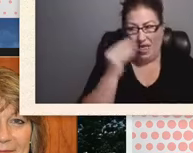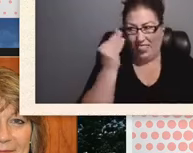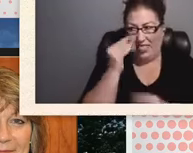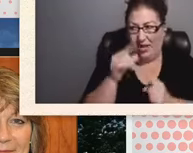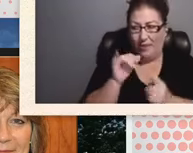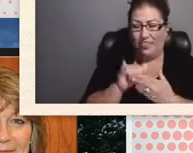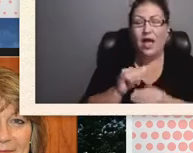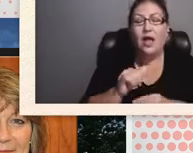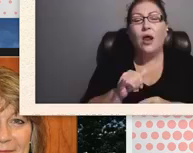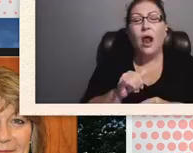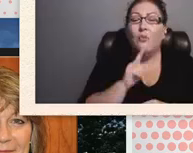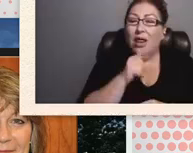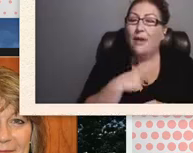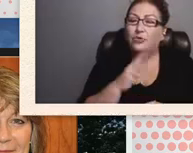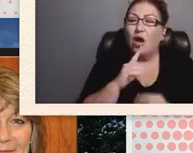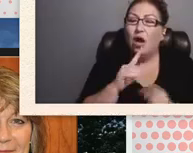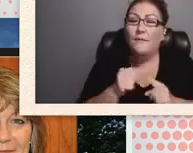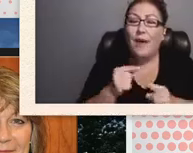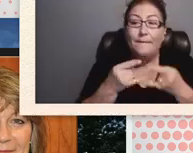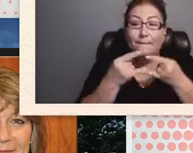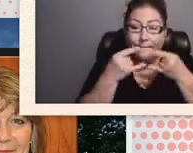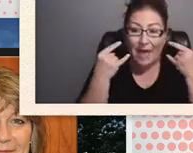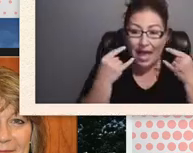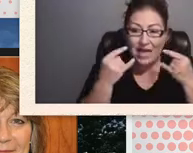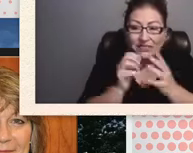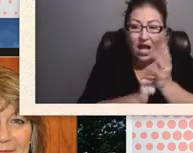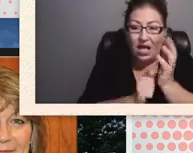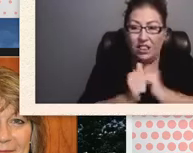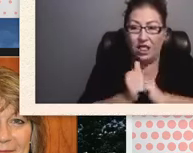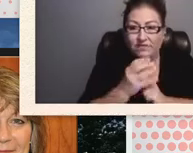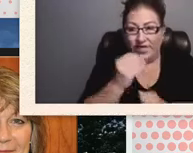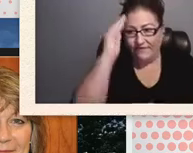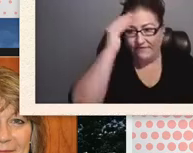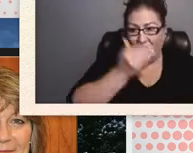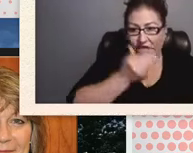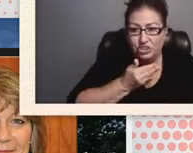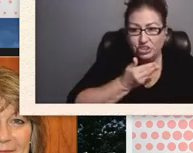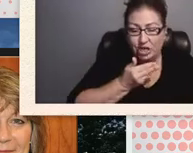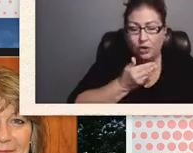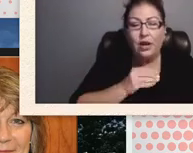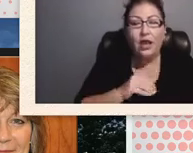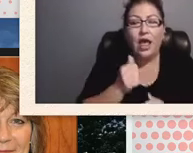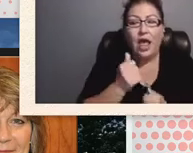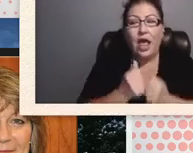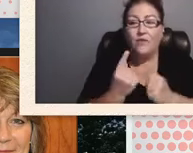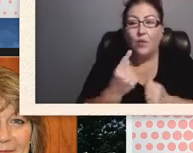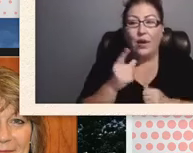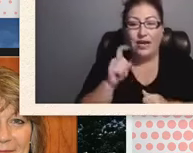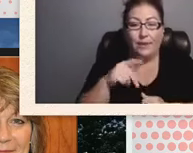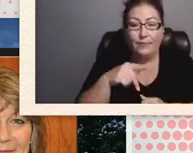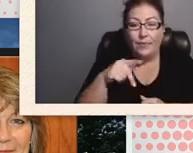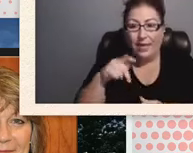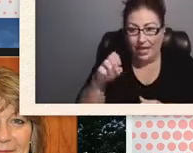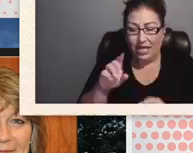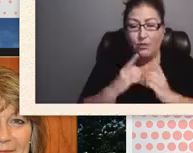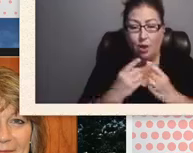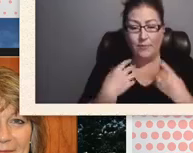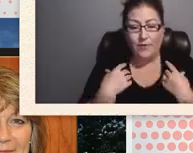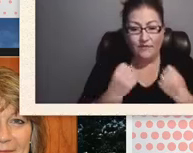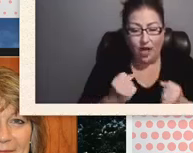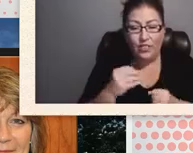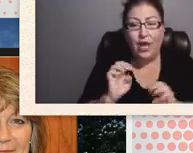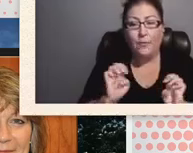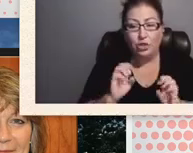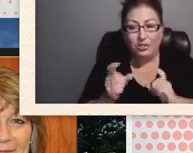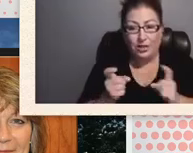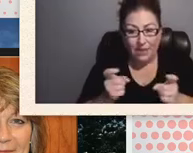about masks, gloves, and face shields. When everyone was needing PPE, the Department of Health and Emergency Management were able